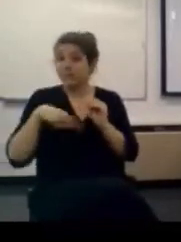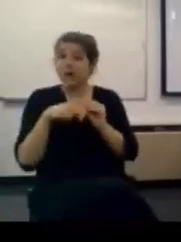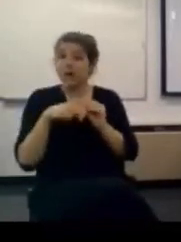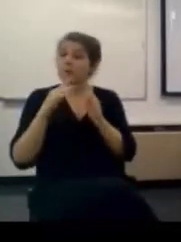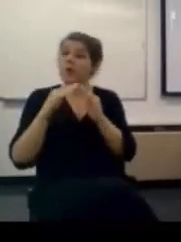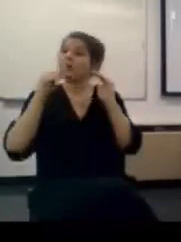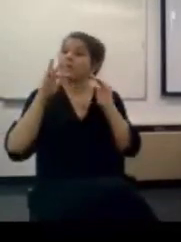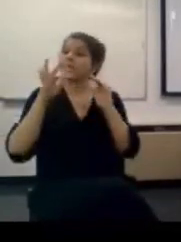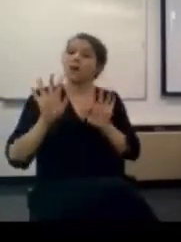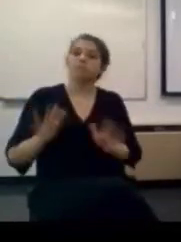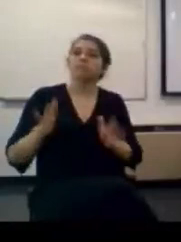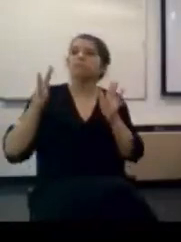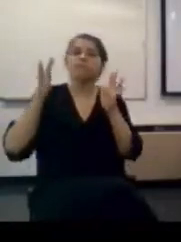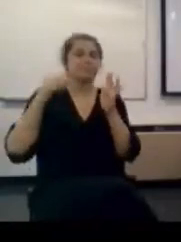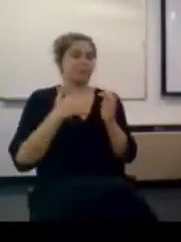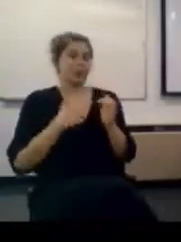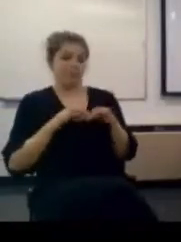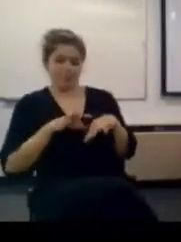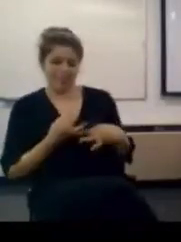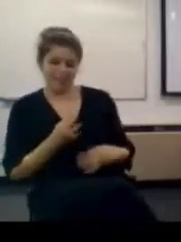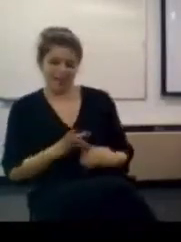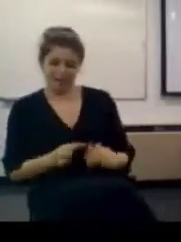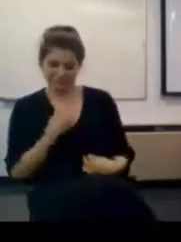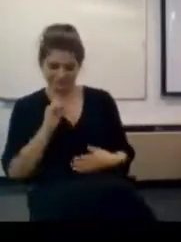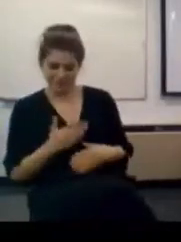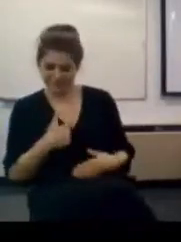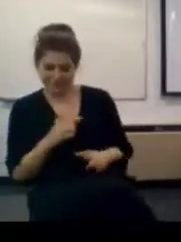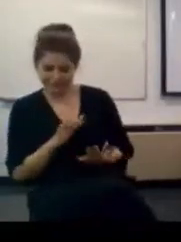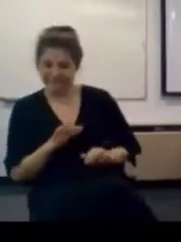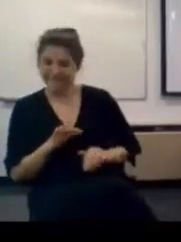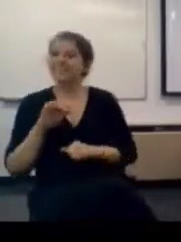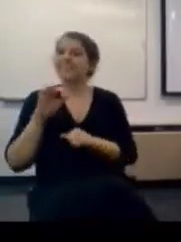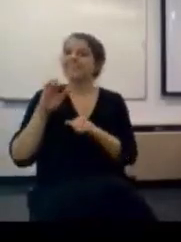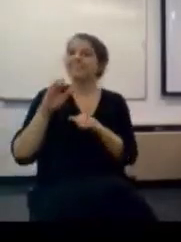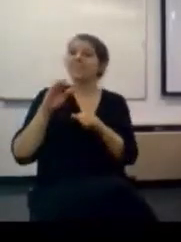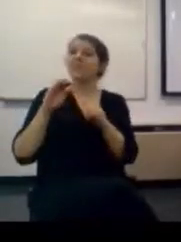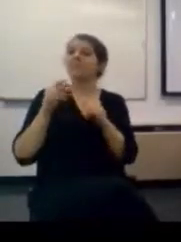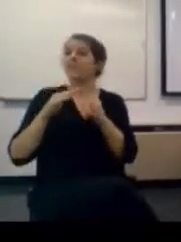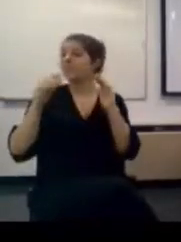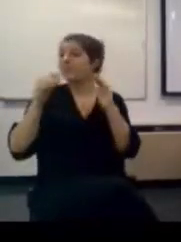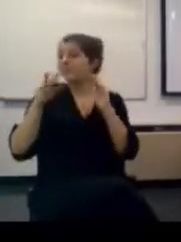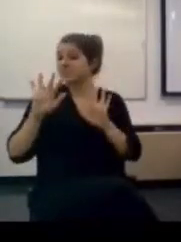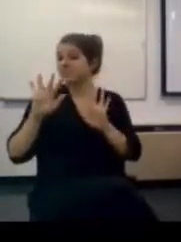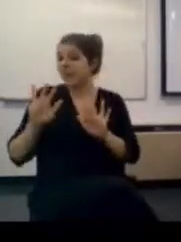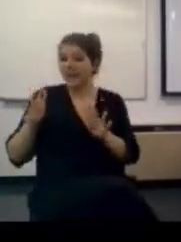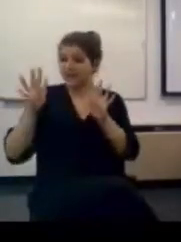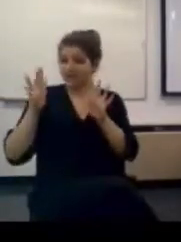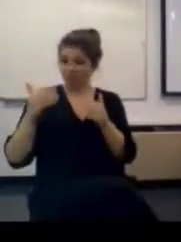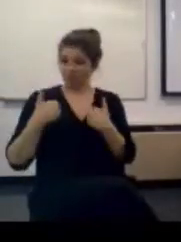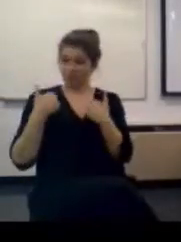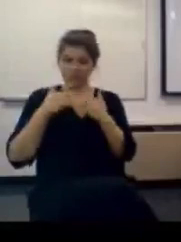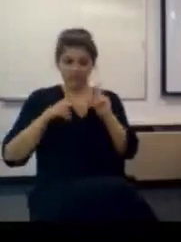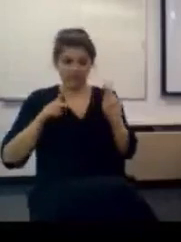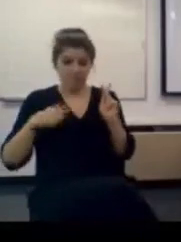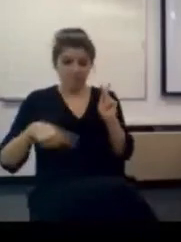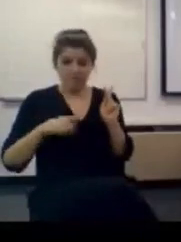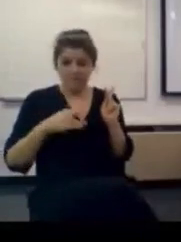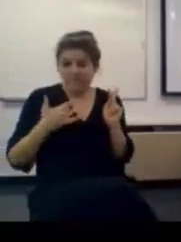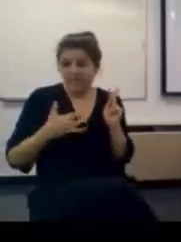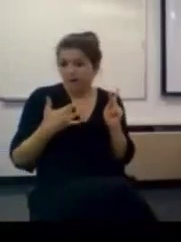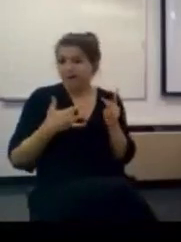scary number. And when we think about the level of anxiety, I'm sorry that I'm doing this, but it's really wrong. The level of anxiety that